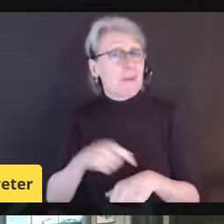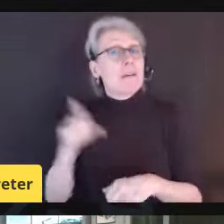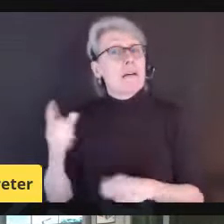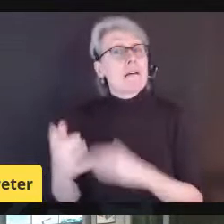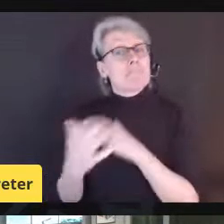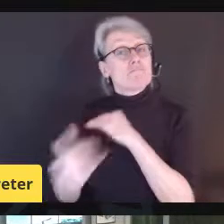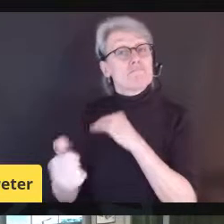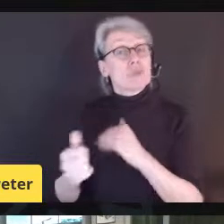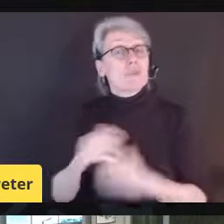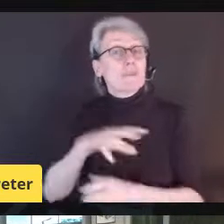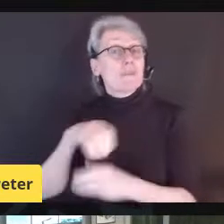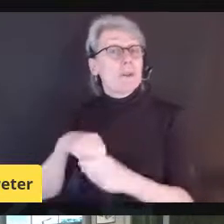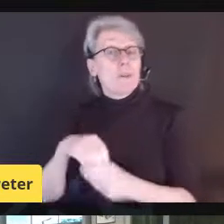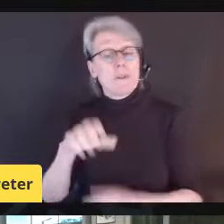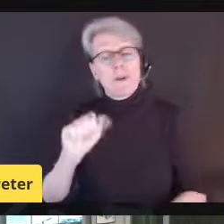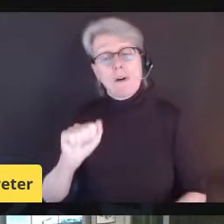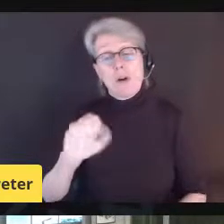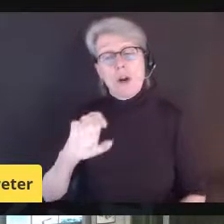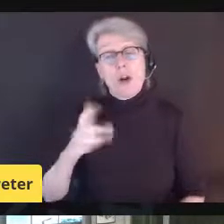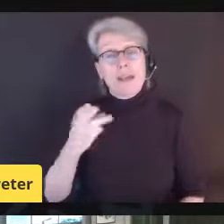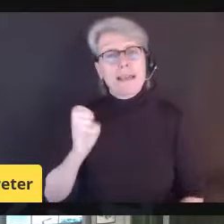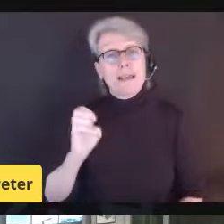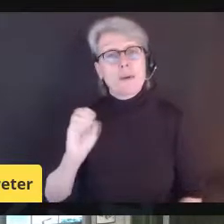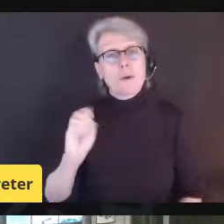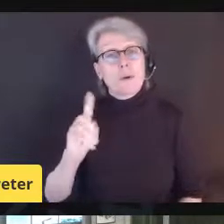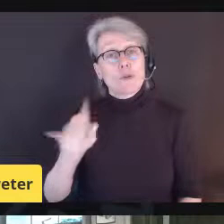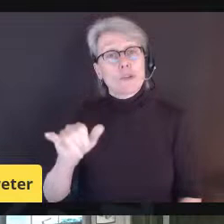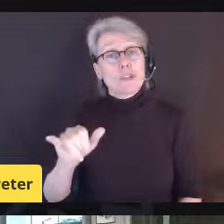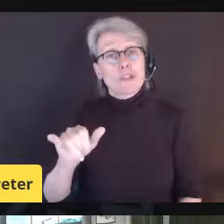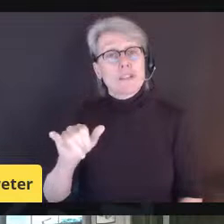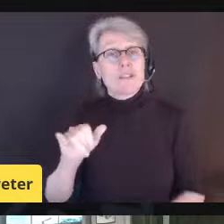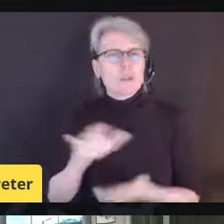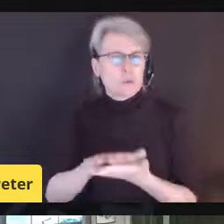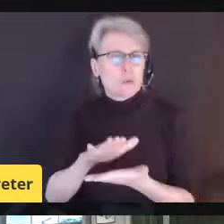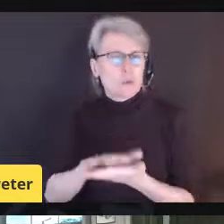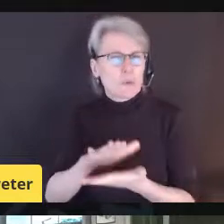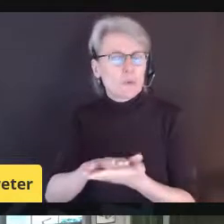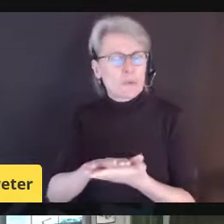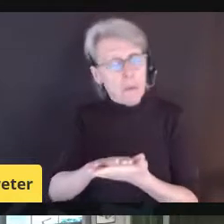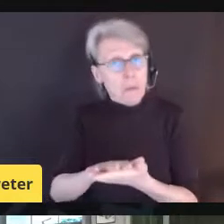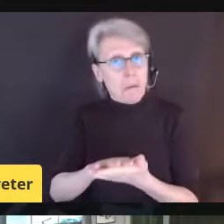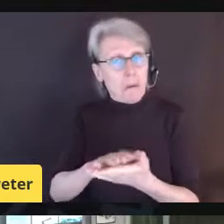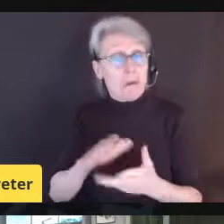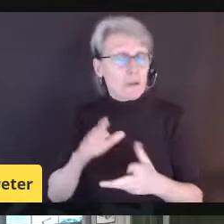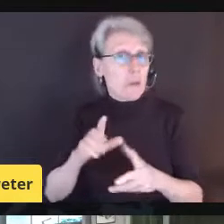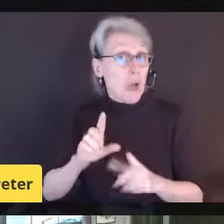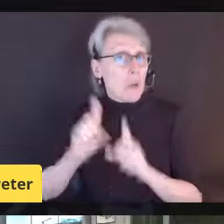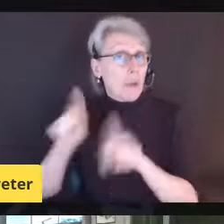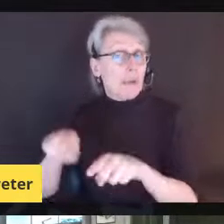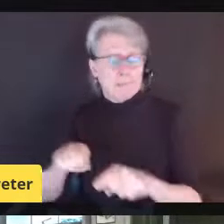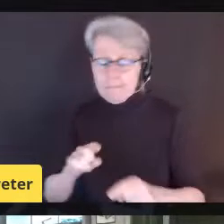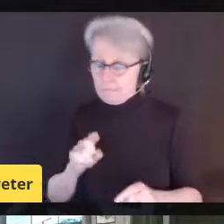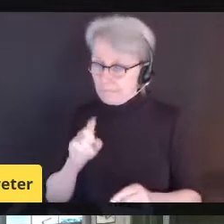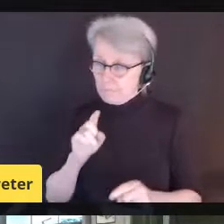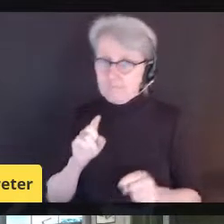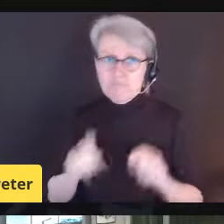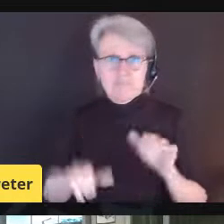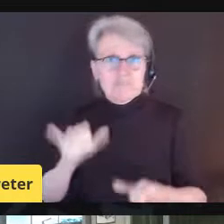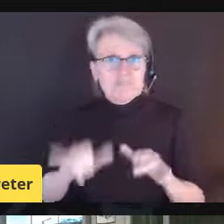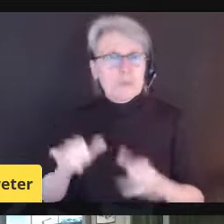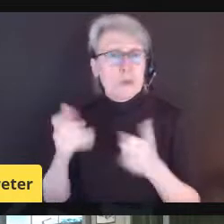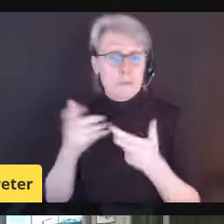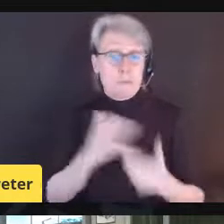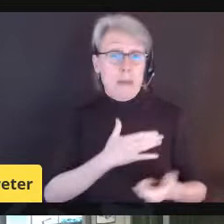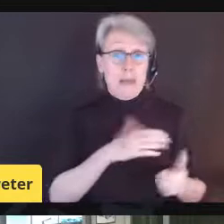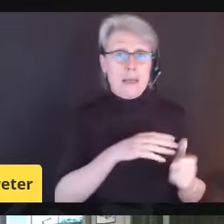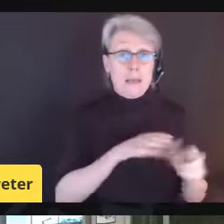field school, and that changed my perspective on what I wanted to do. I finished my degree and then I actually did a second one